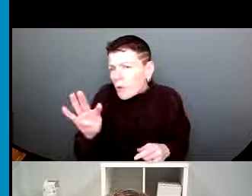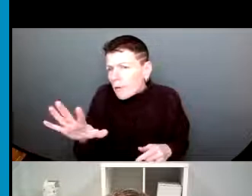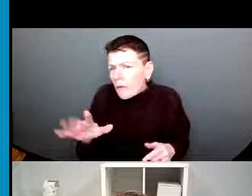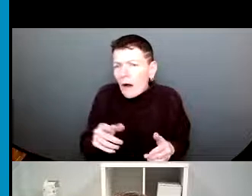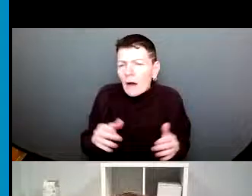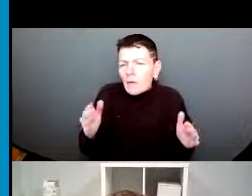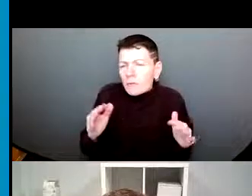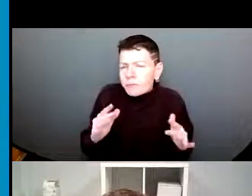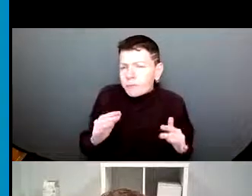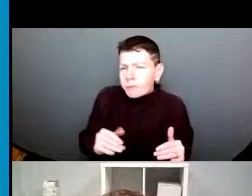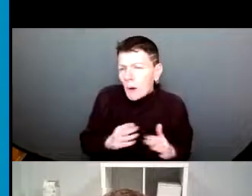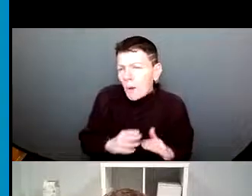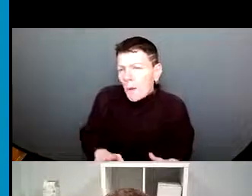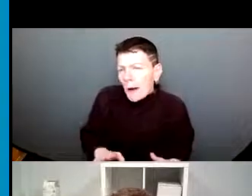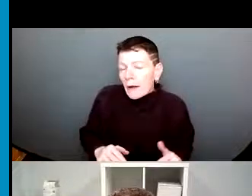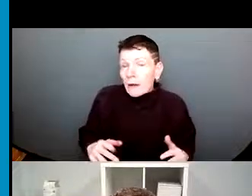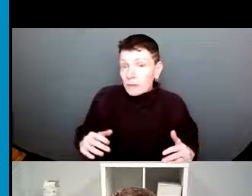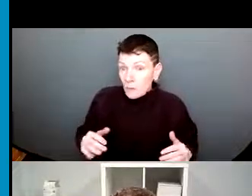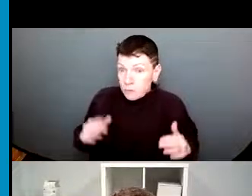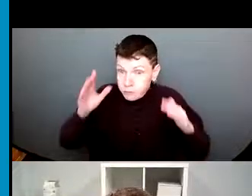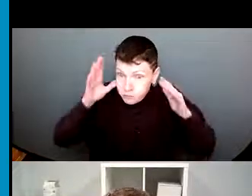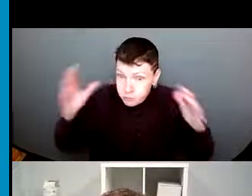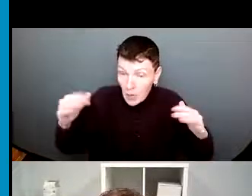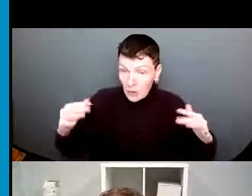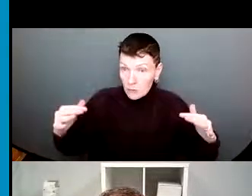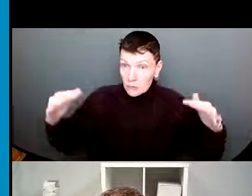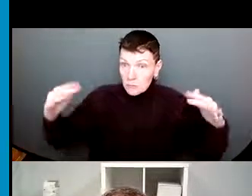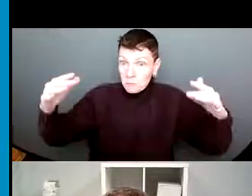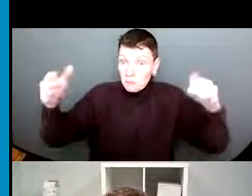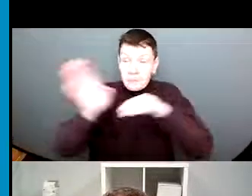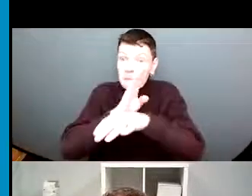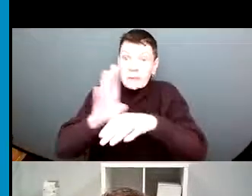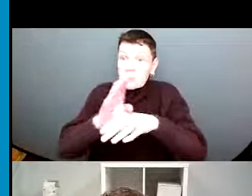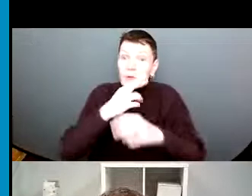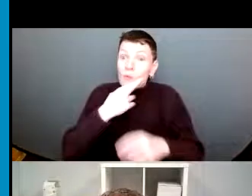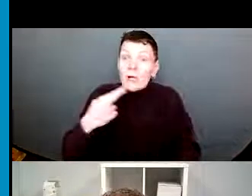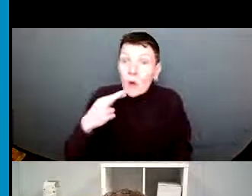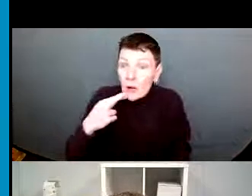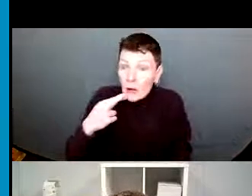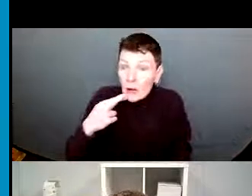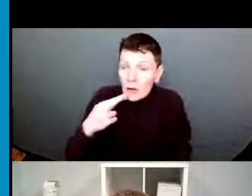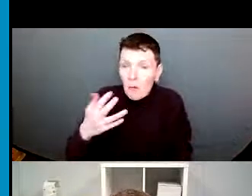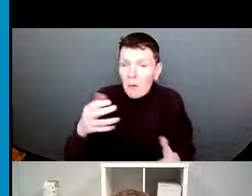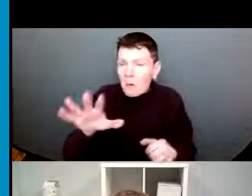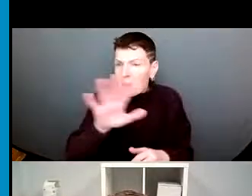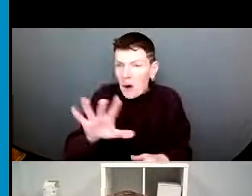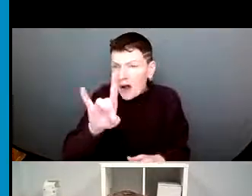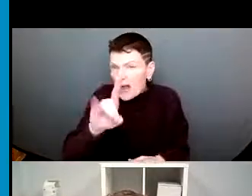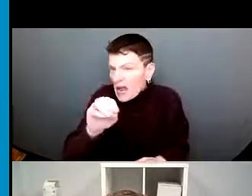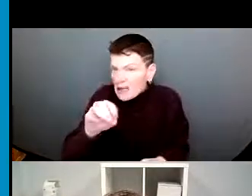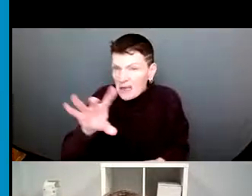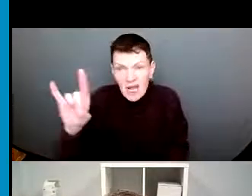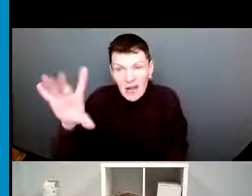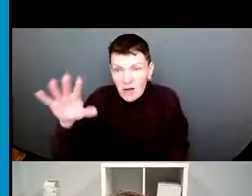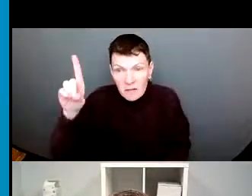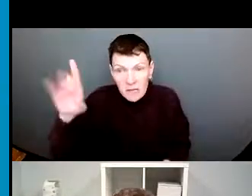sound. As volume increases, a busy restaurant can often be around that kind of 80, 85 dB.